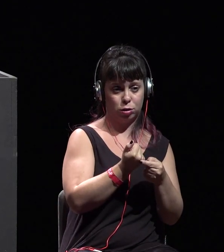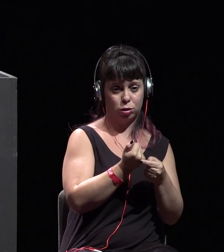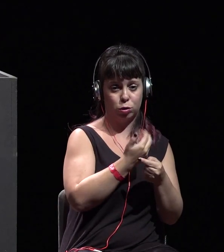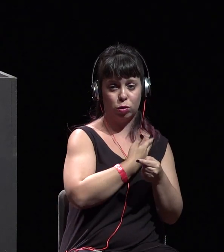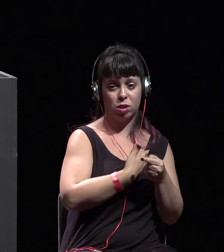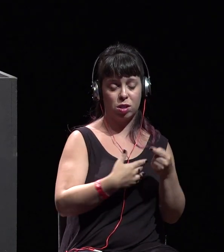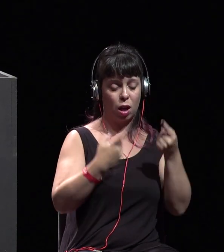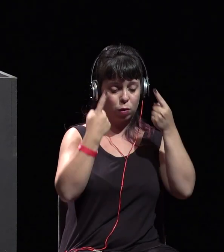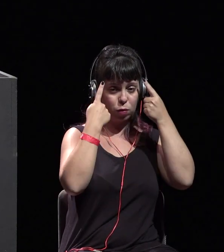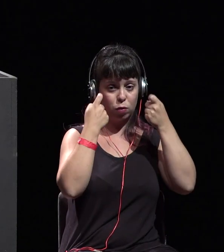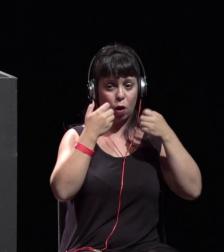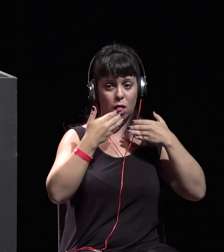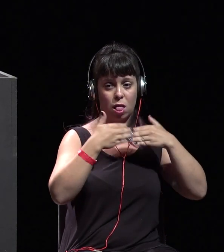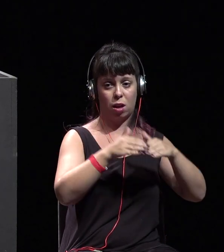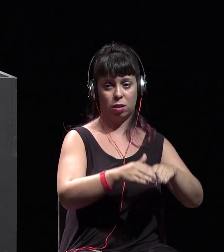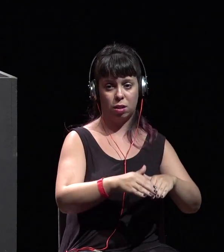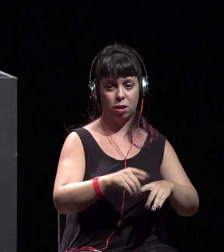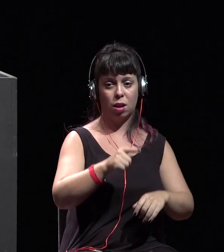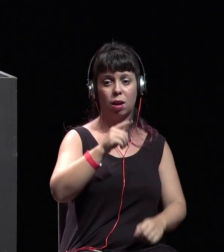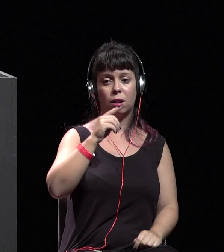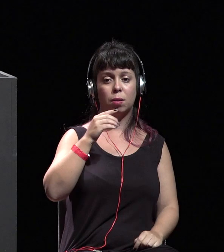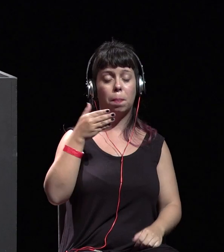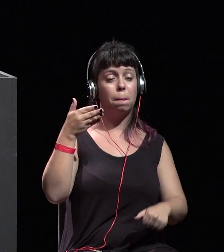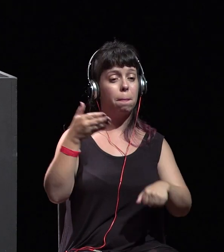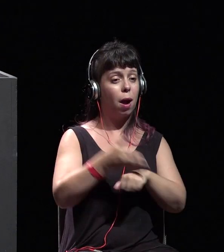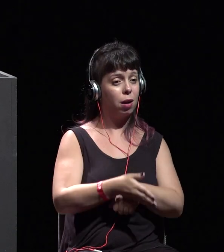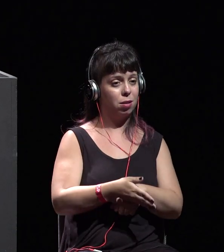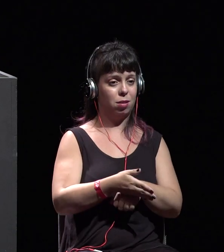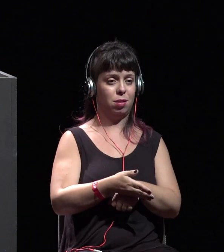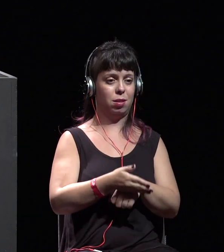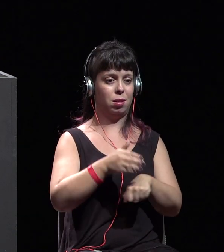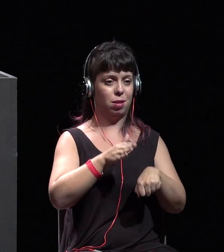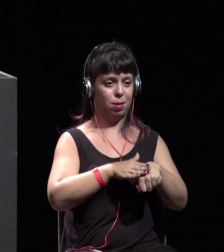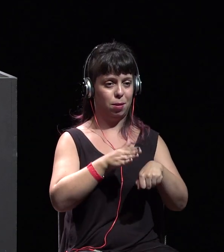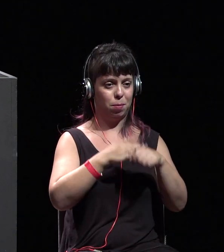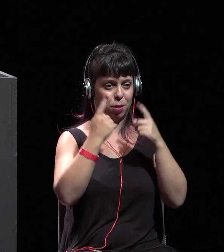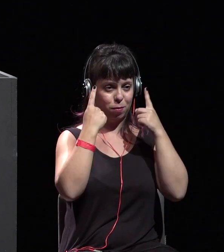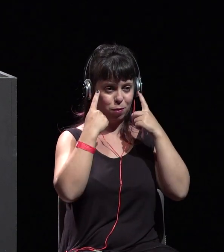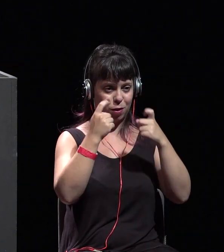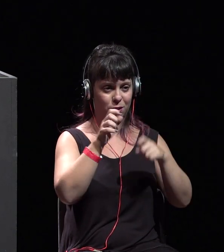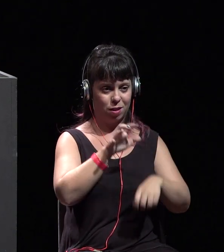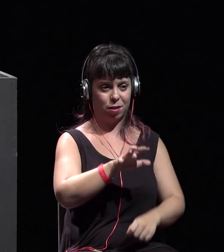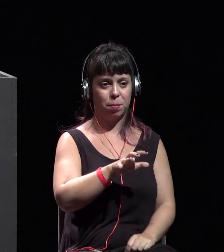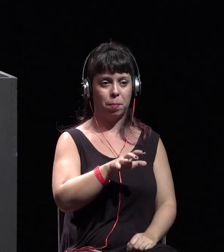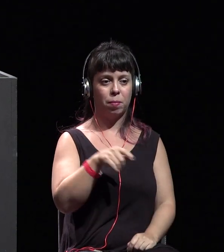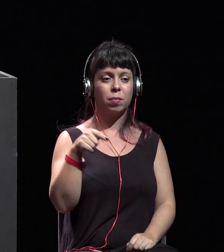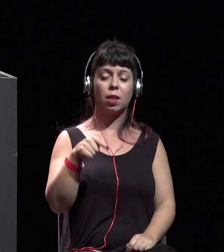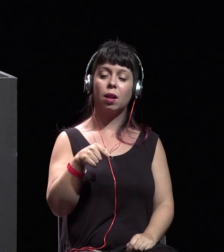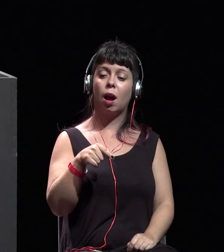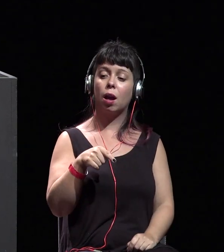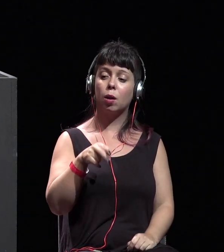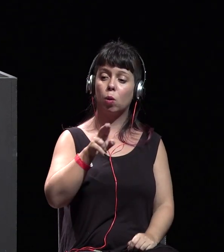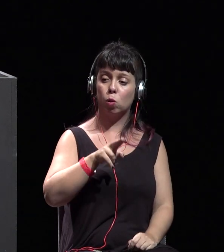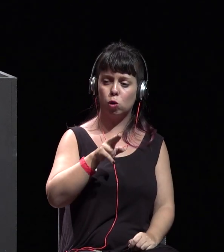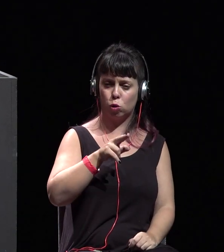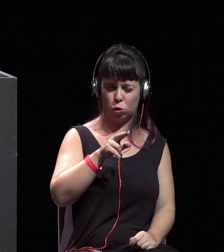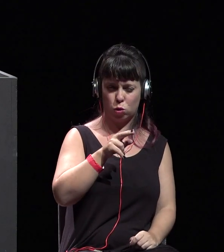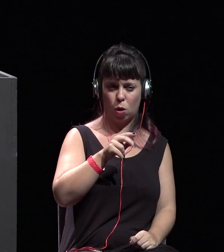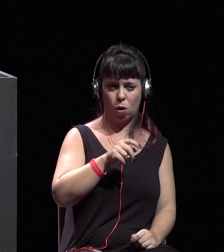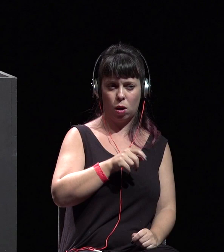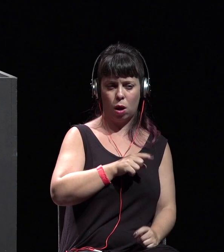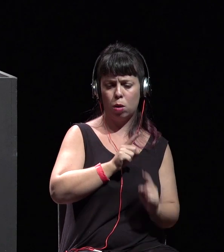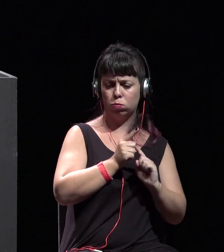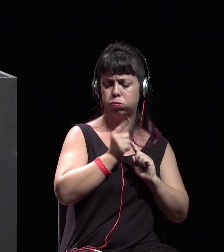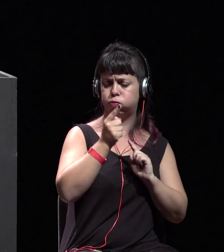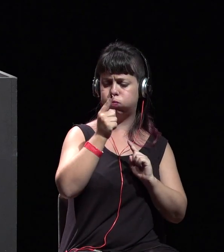violence. Shortly after Trump deploys the tear gas, nearly 100 Whitney staff members signed a letter demanding Candace be removed from